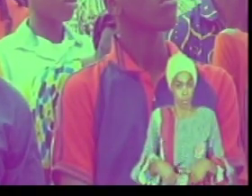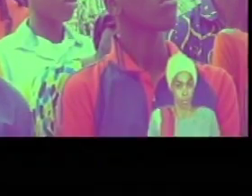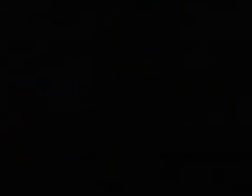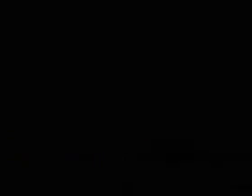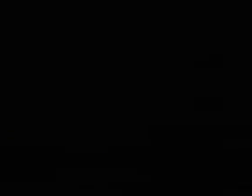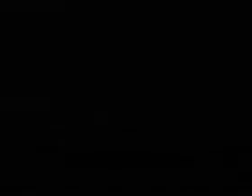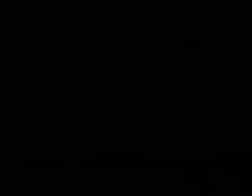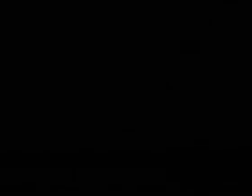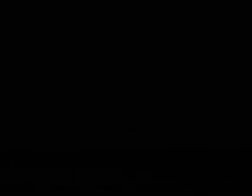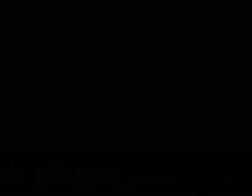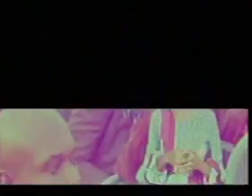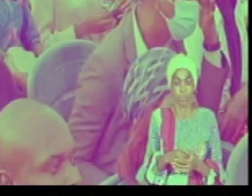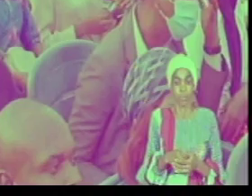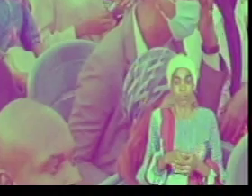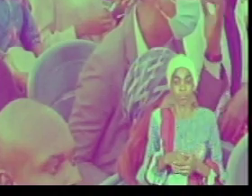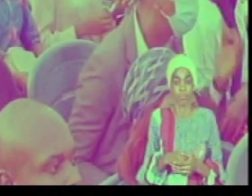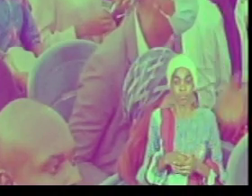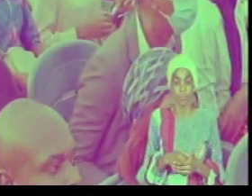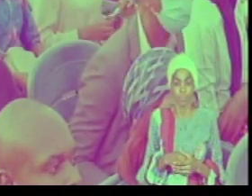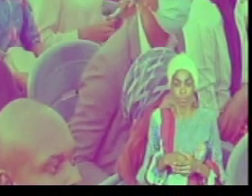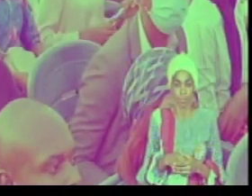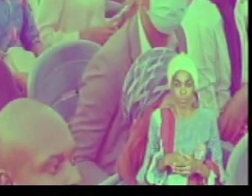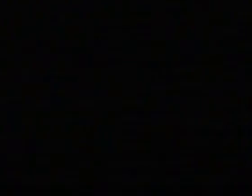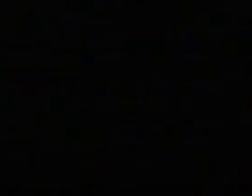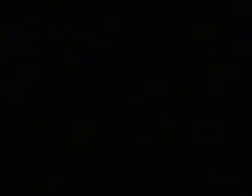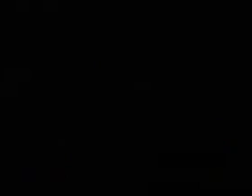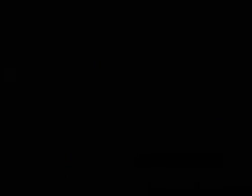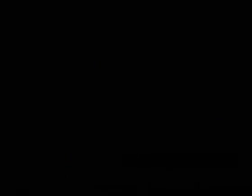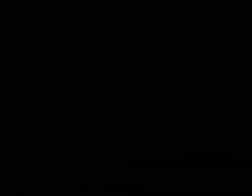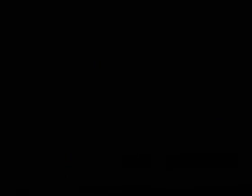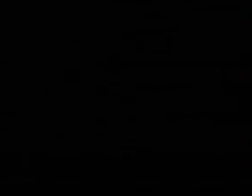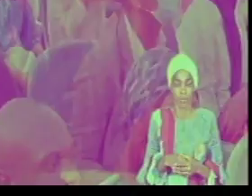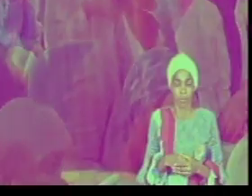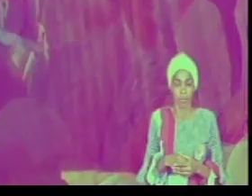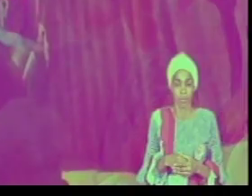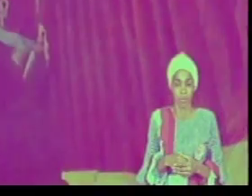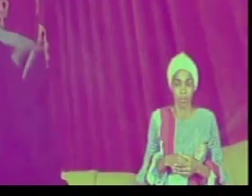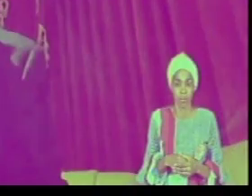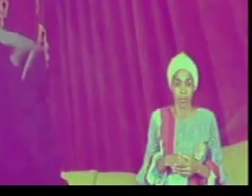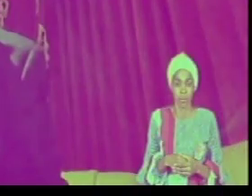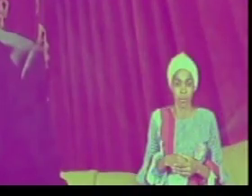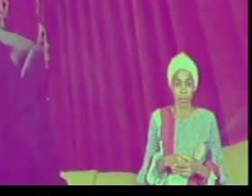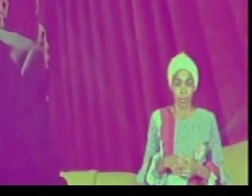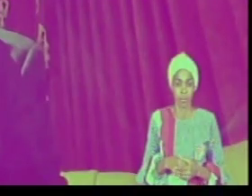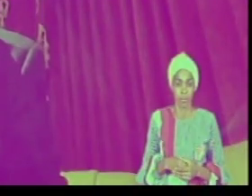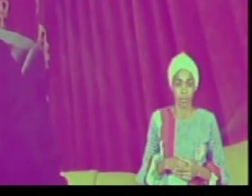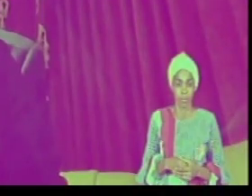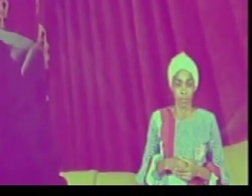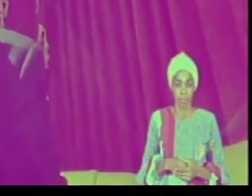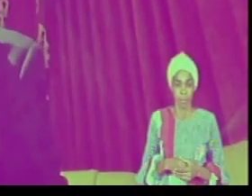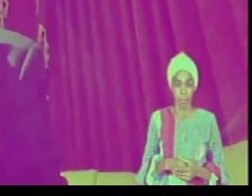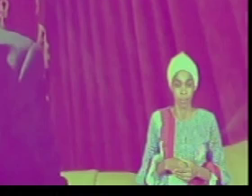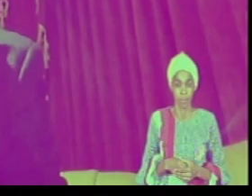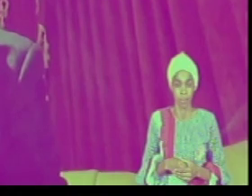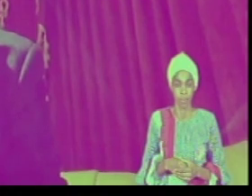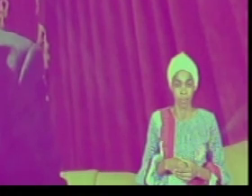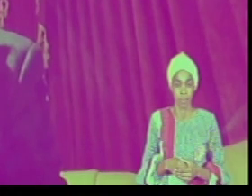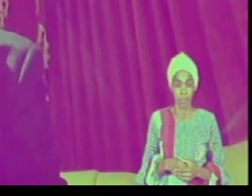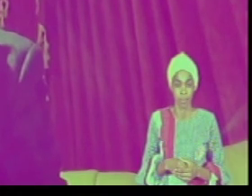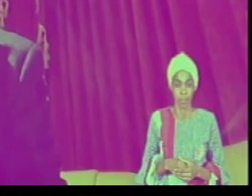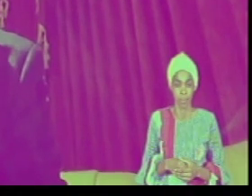media platforms have already provided an outlet for a lot of people in the world with abnormal